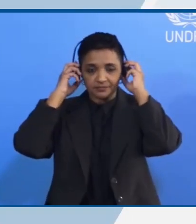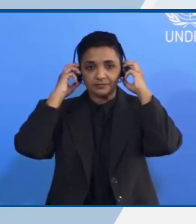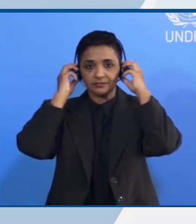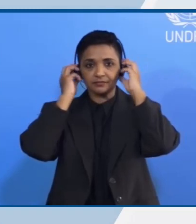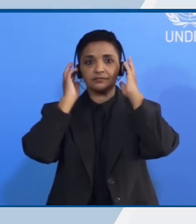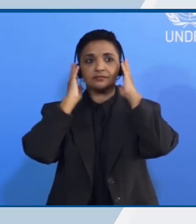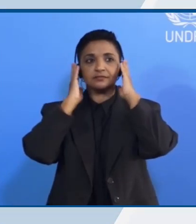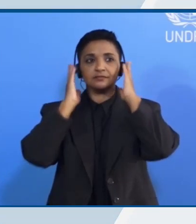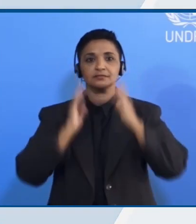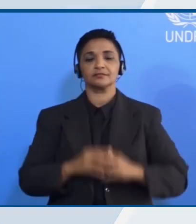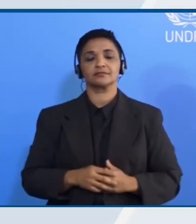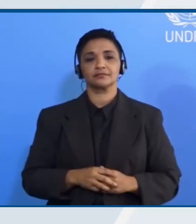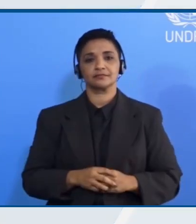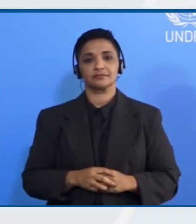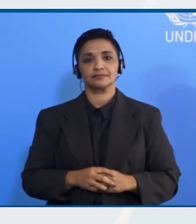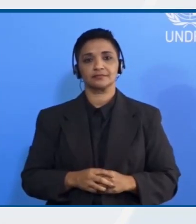Marusha.